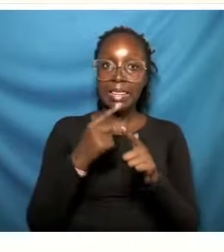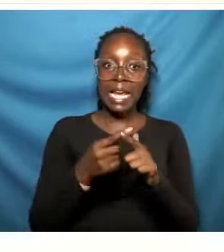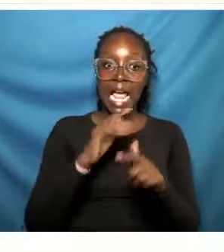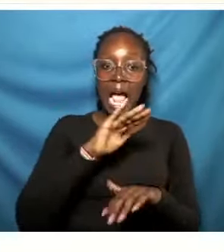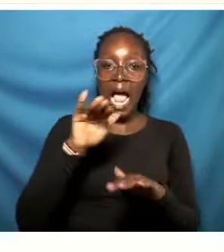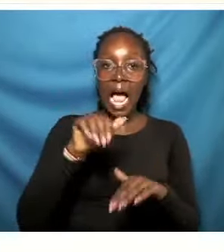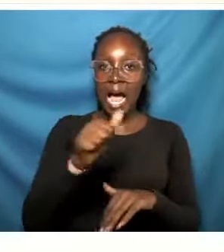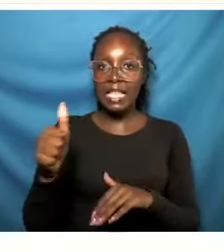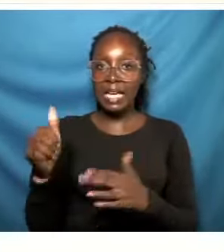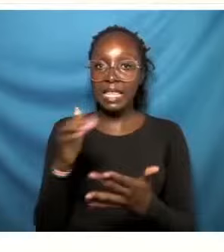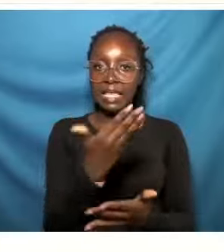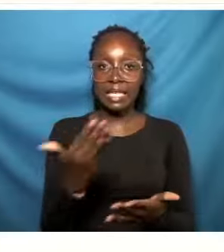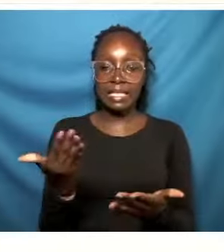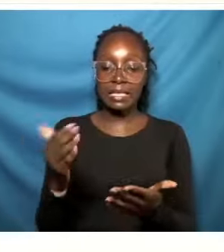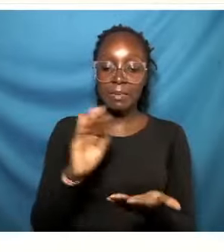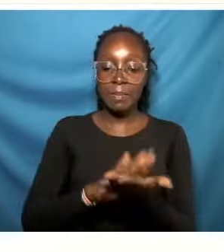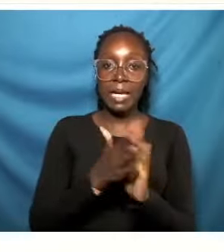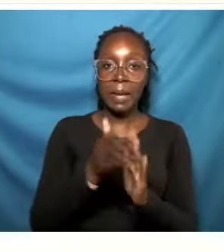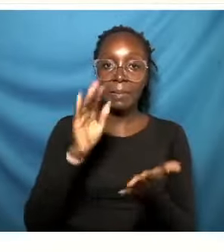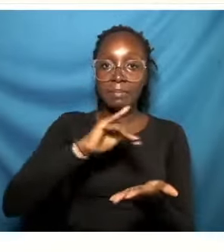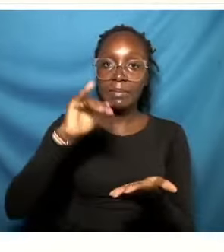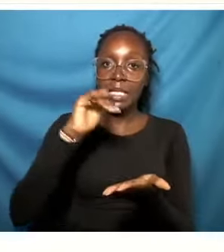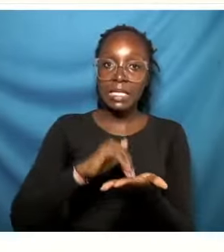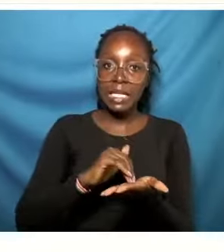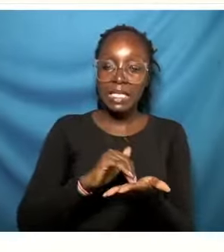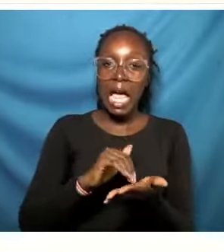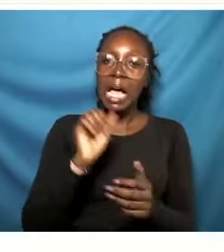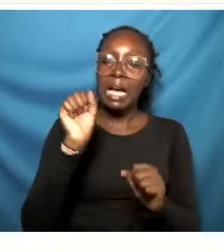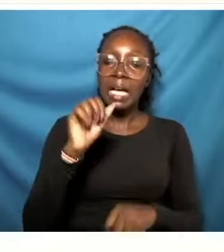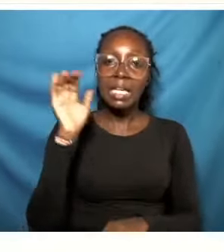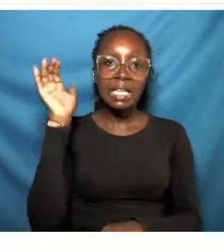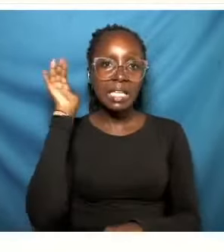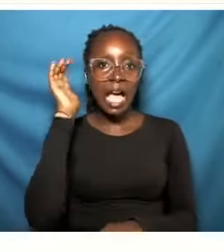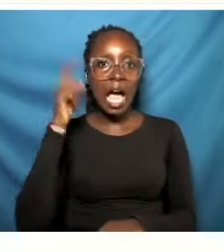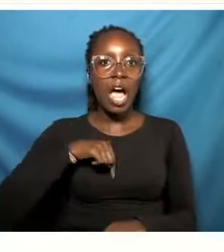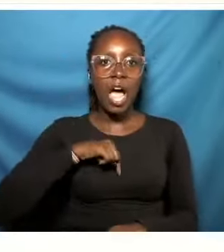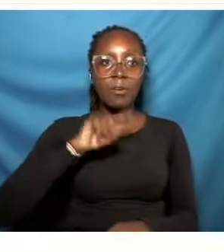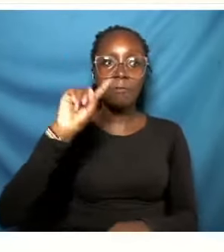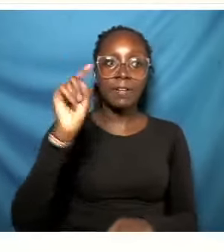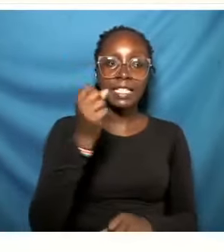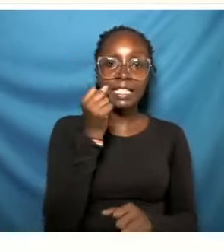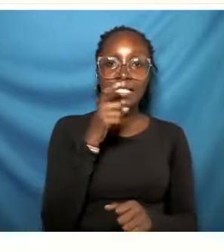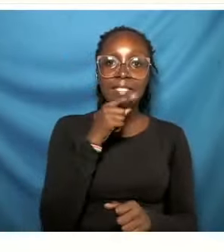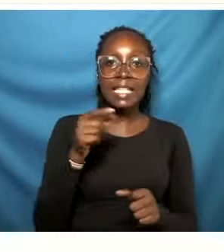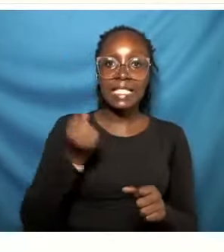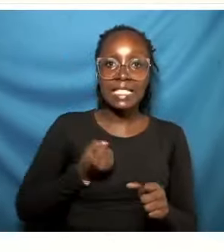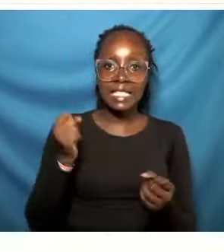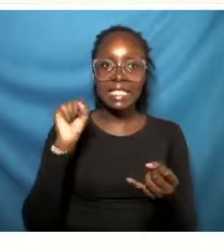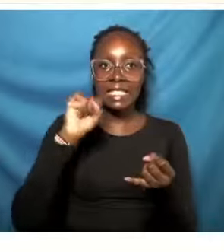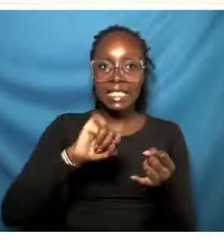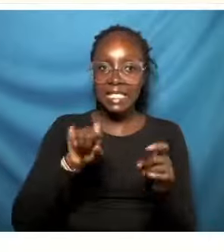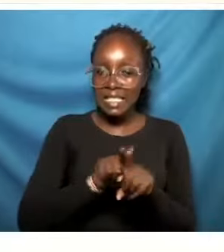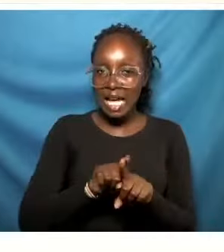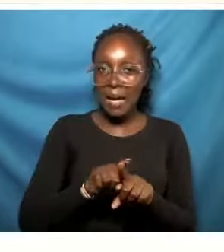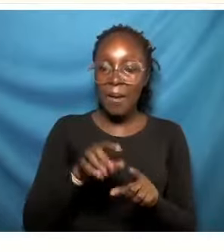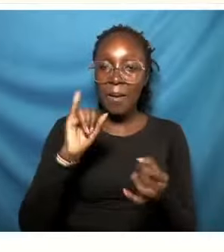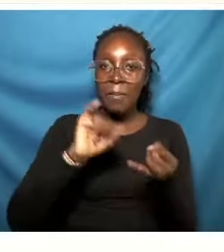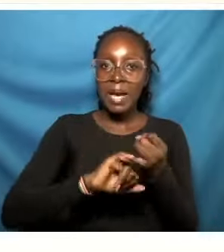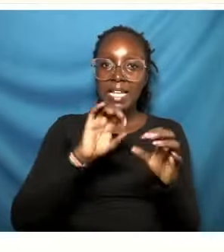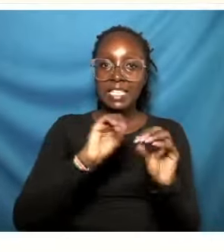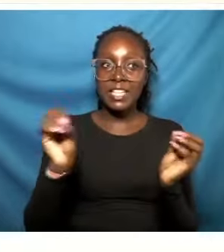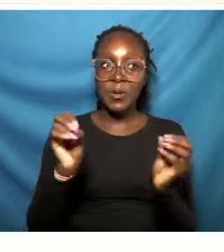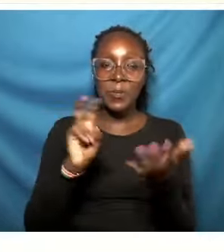I hear, oh, my first sister has not married, so I cannot marry, or my parents cannot receive